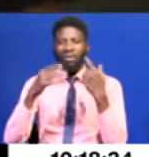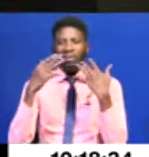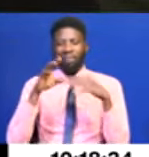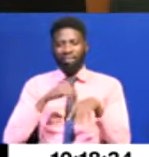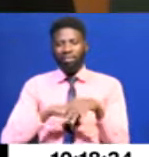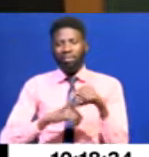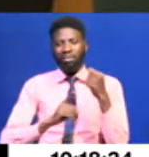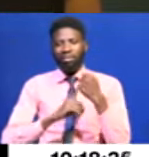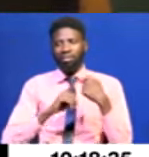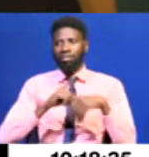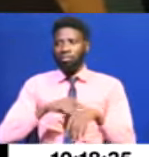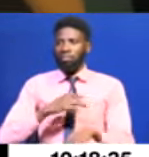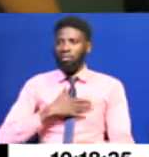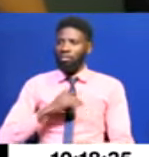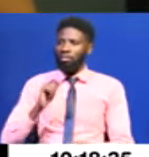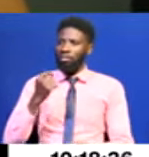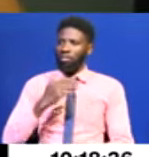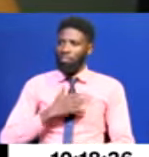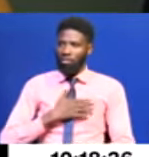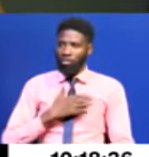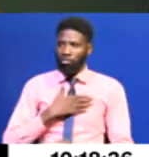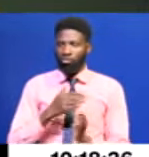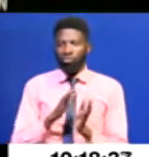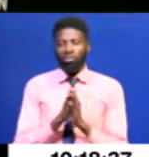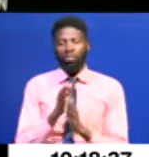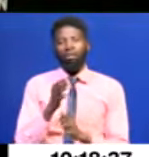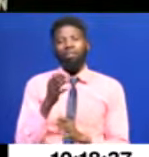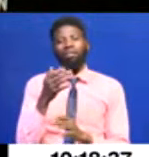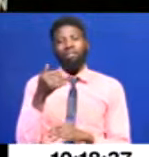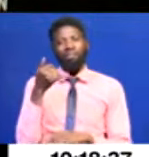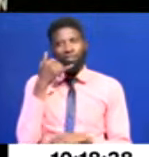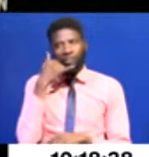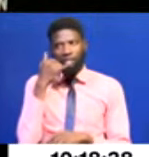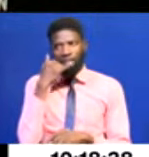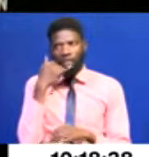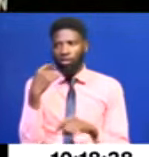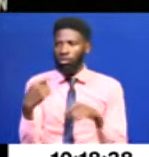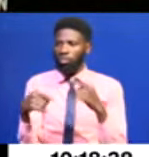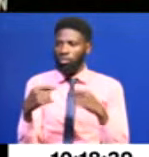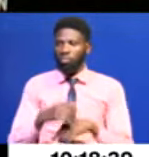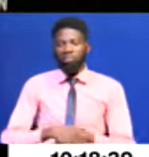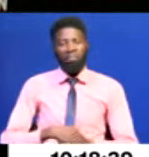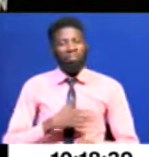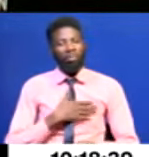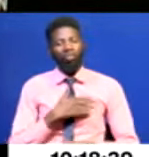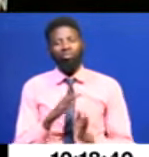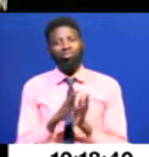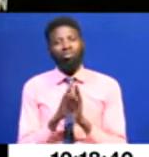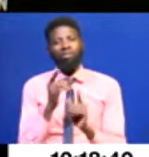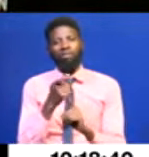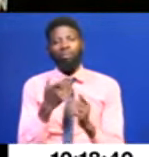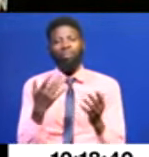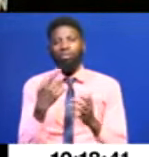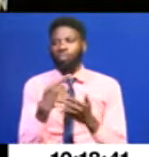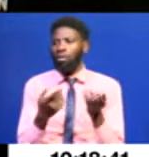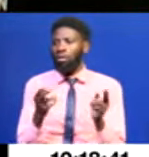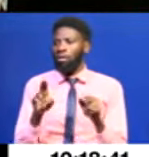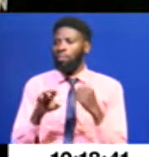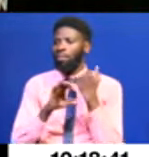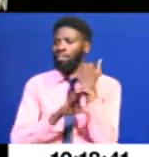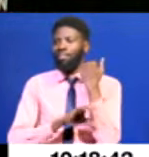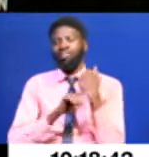My Story mobile phone film competition. What inspired my story mostly is what has been happening around the country,